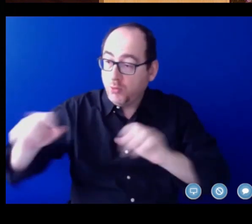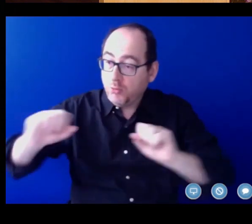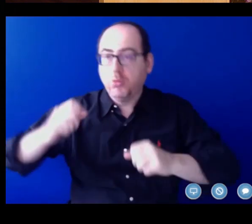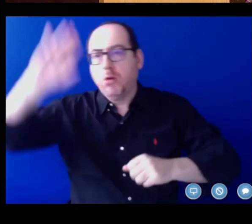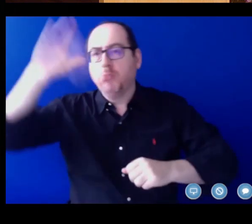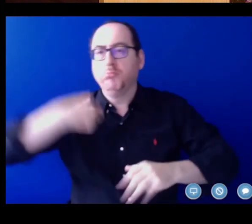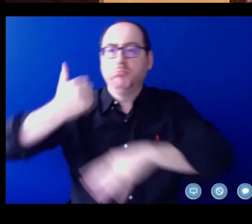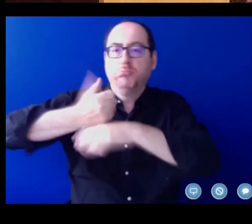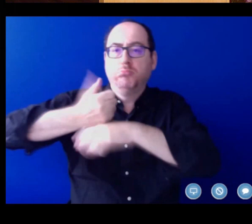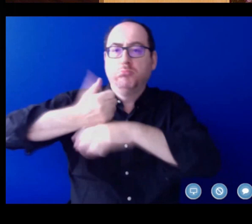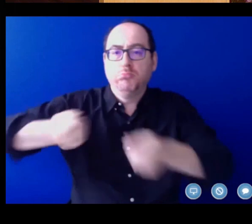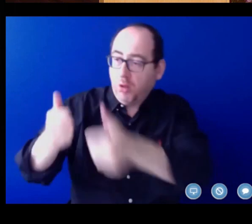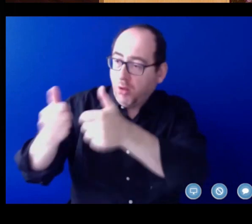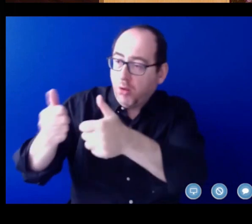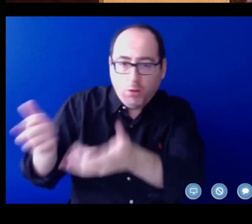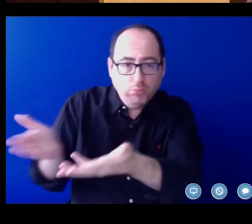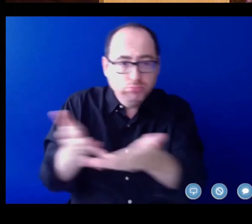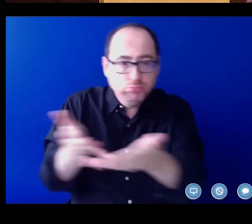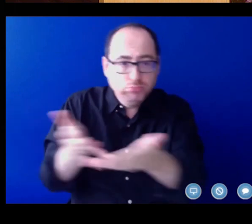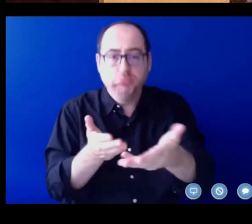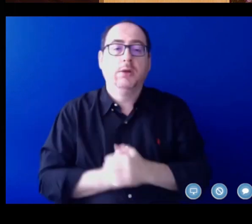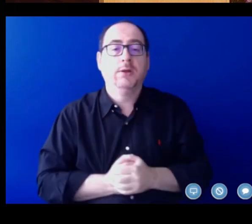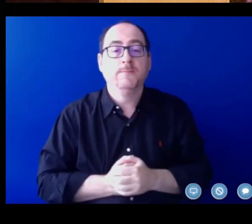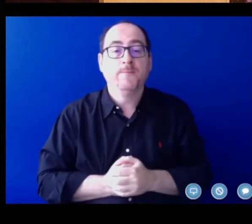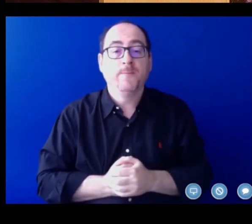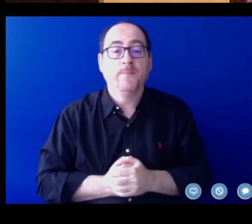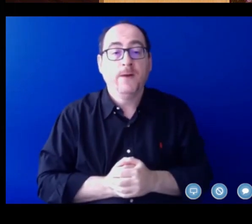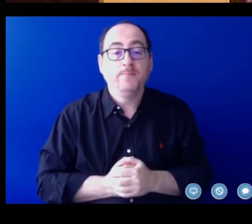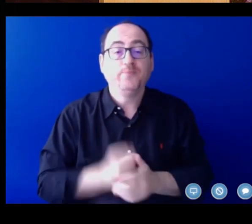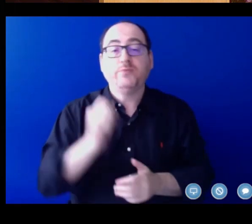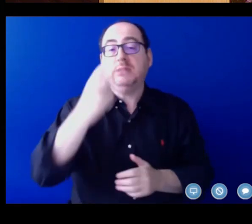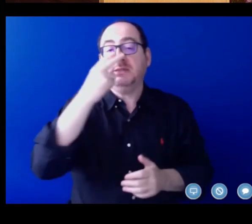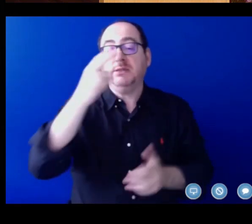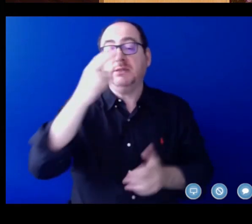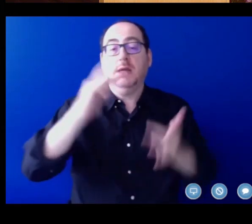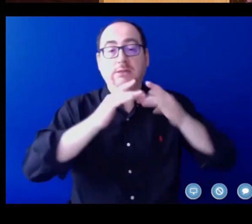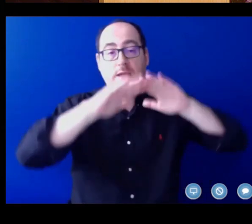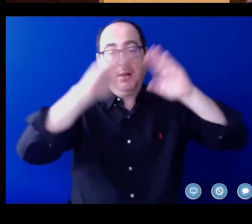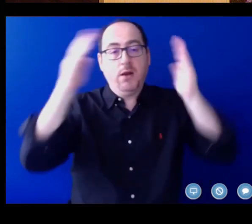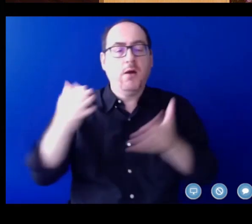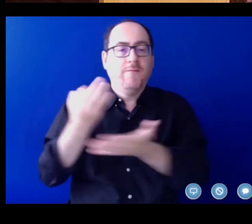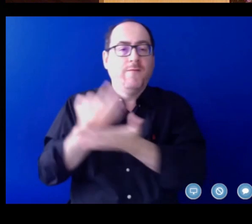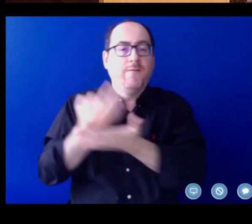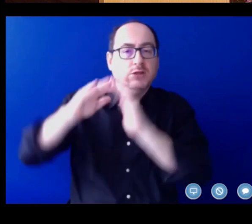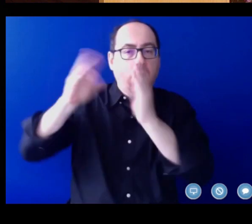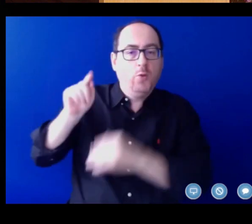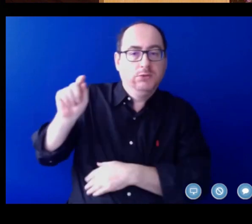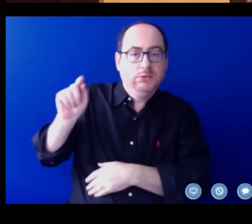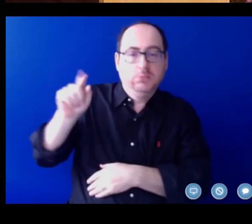the Foundation House website, which you could just Google, or the URL is there. So these